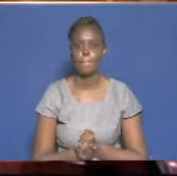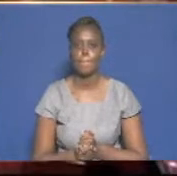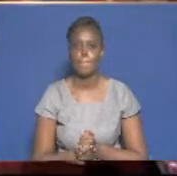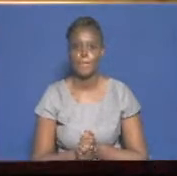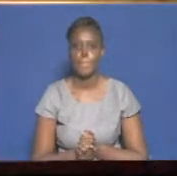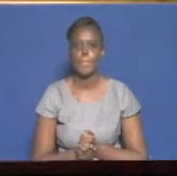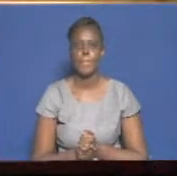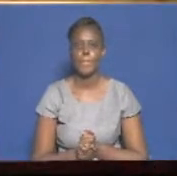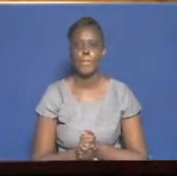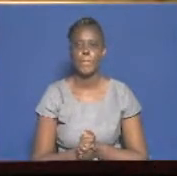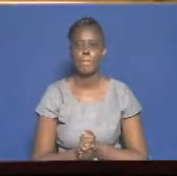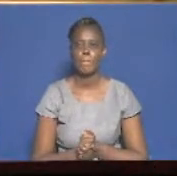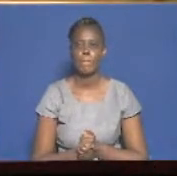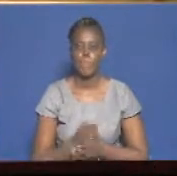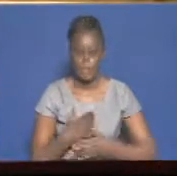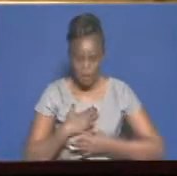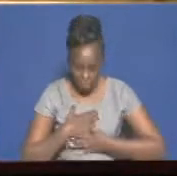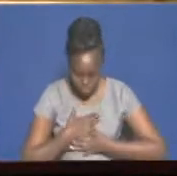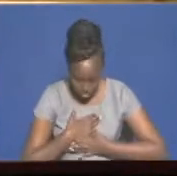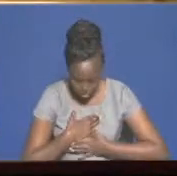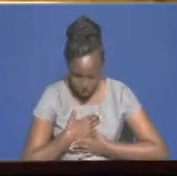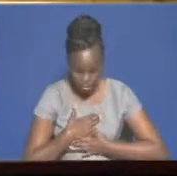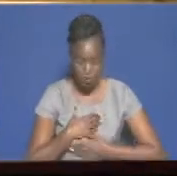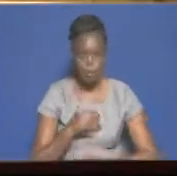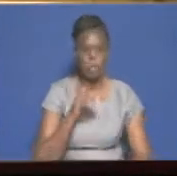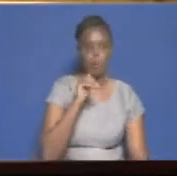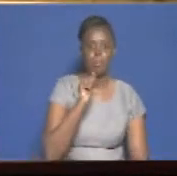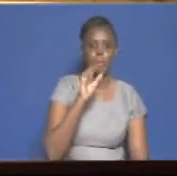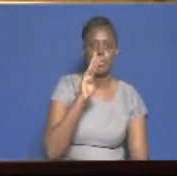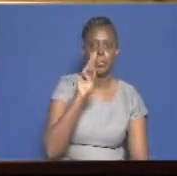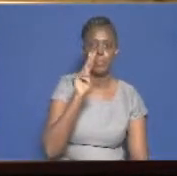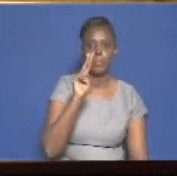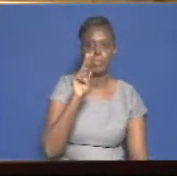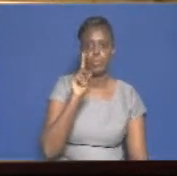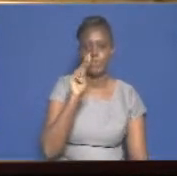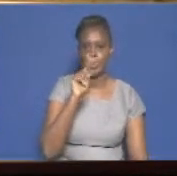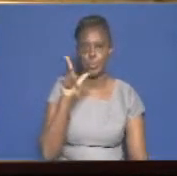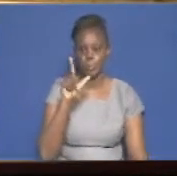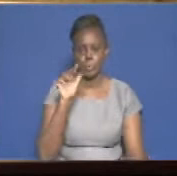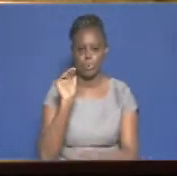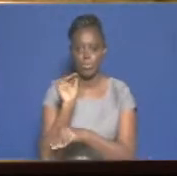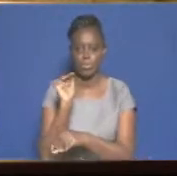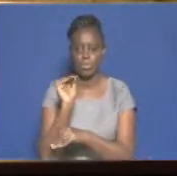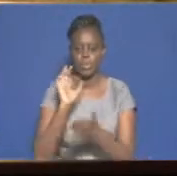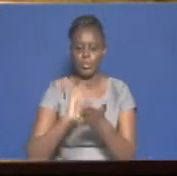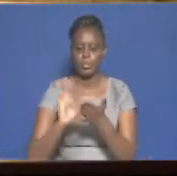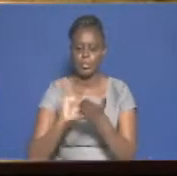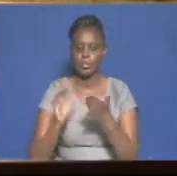I suppose the Honorable Abdulswaman, your request is not for a written answer.